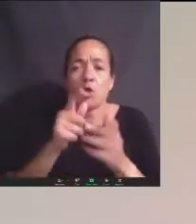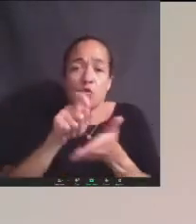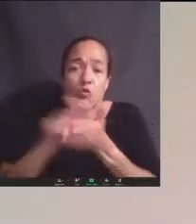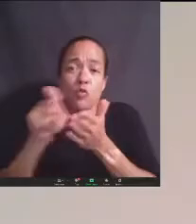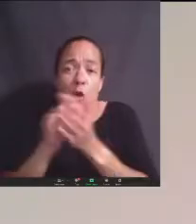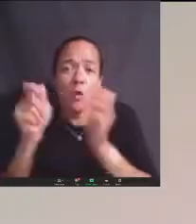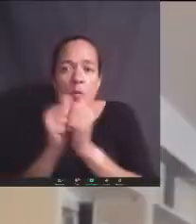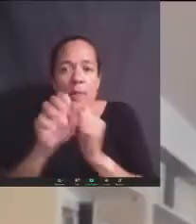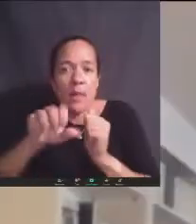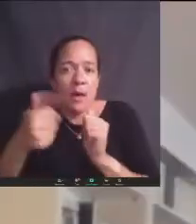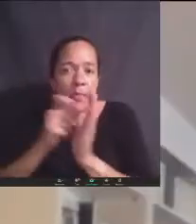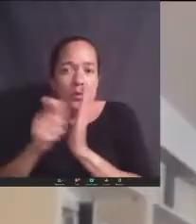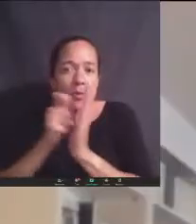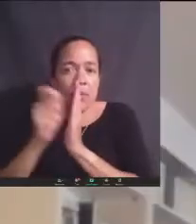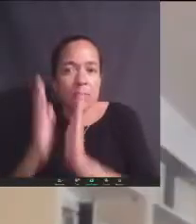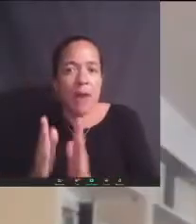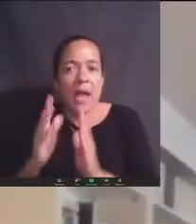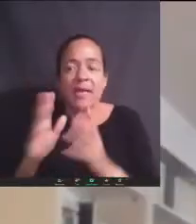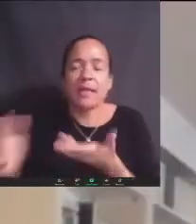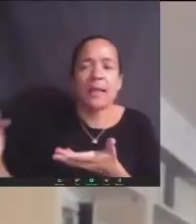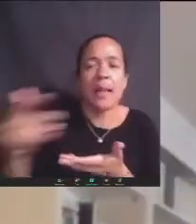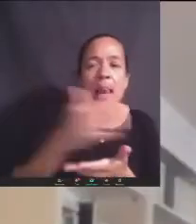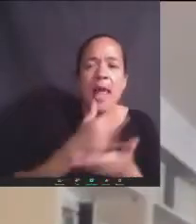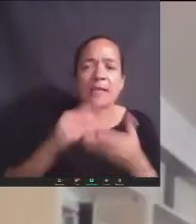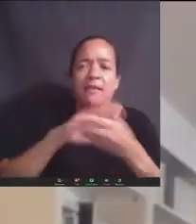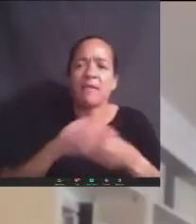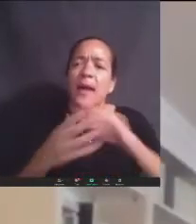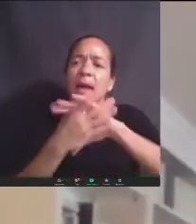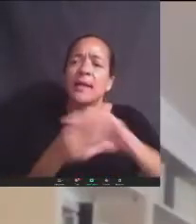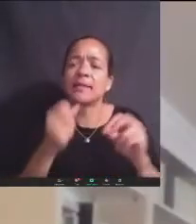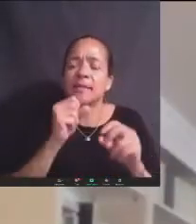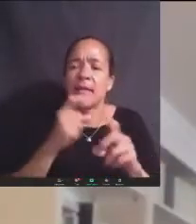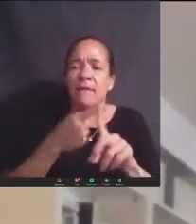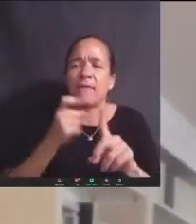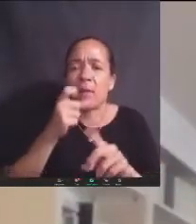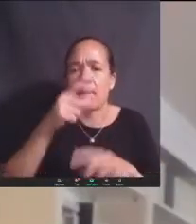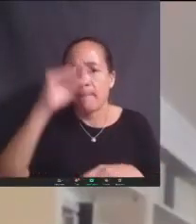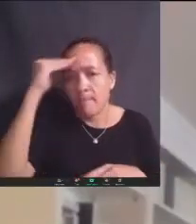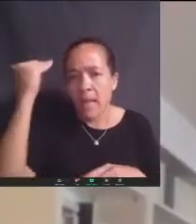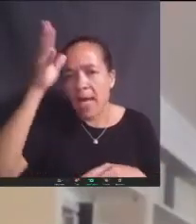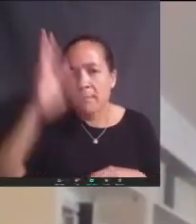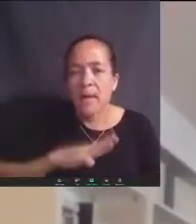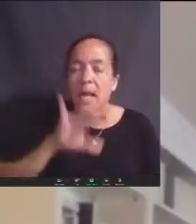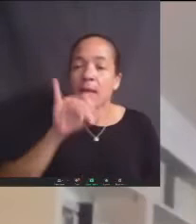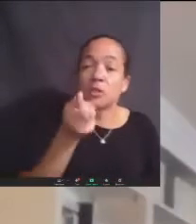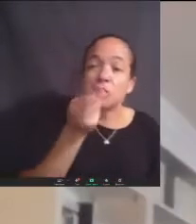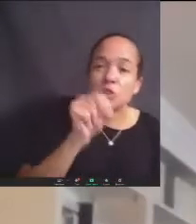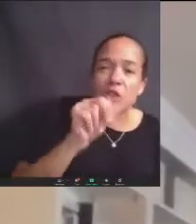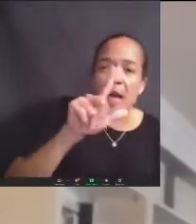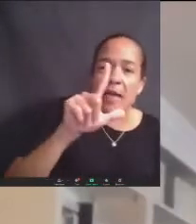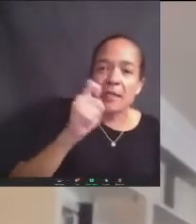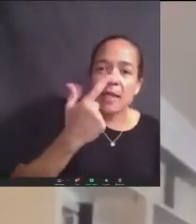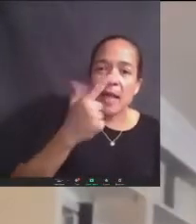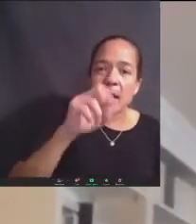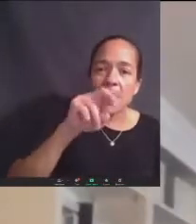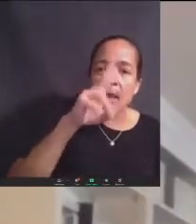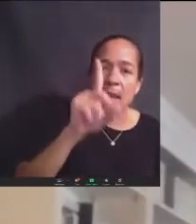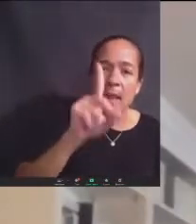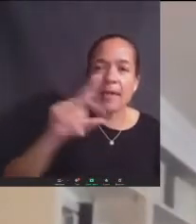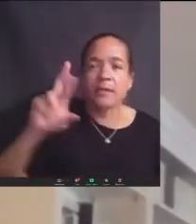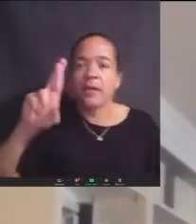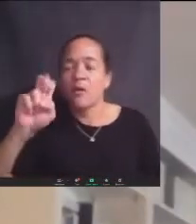essays from Black men from all walks of life. You had John Legend, musician and entertainer. You had Reverend Al Sharpton. You